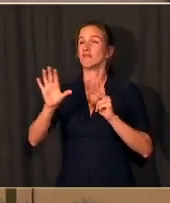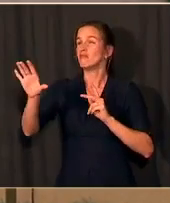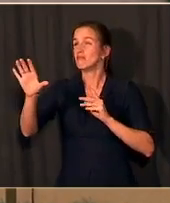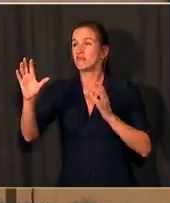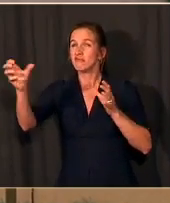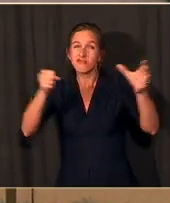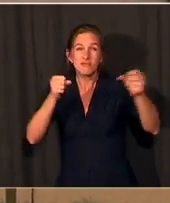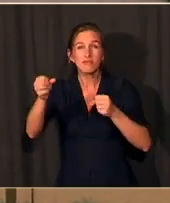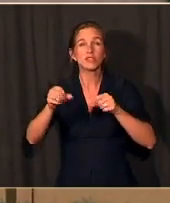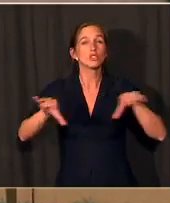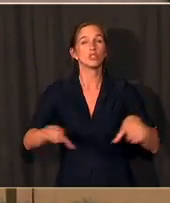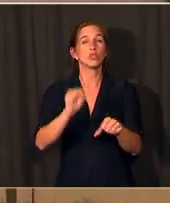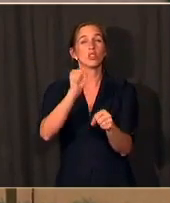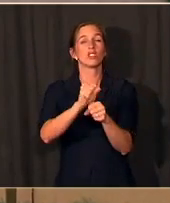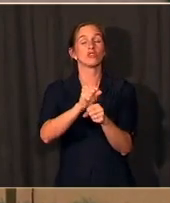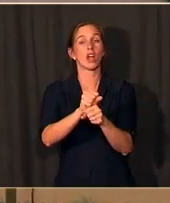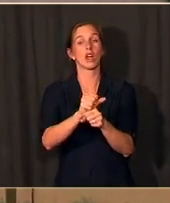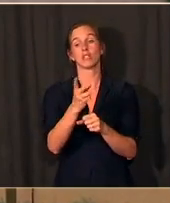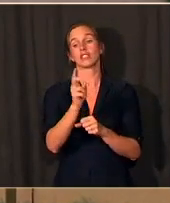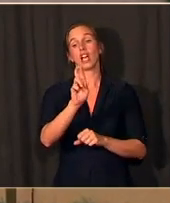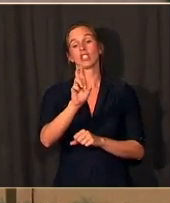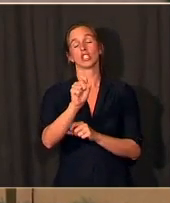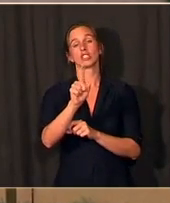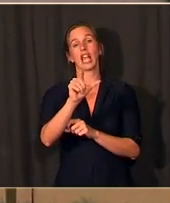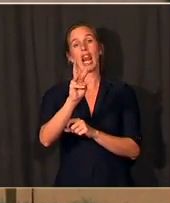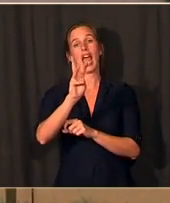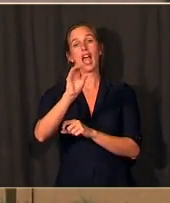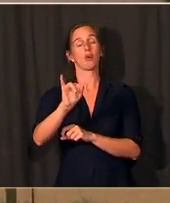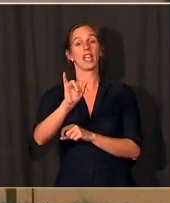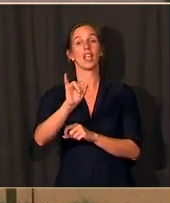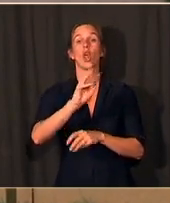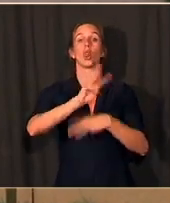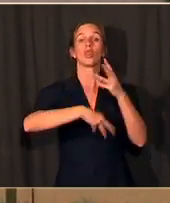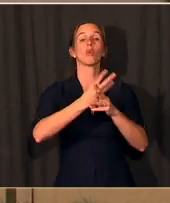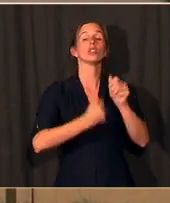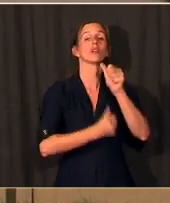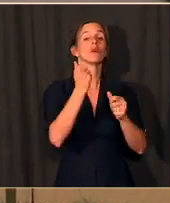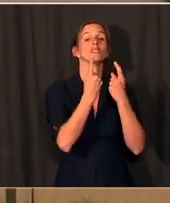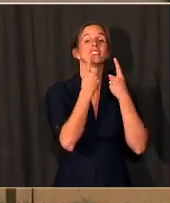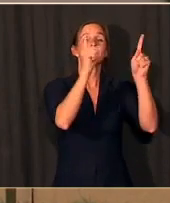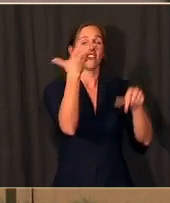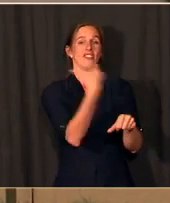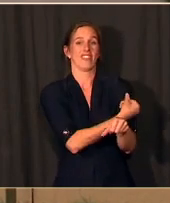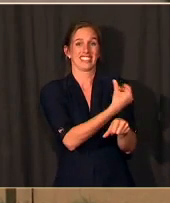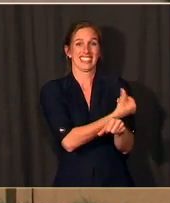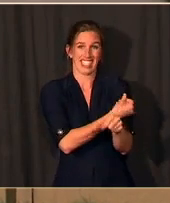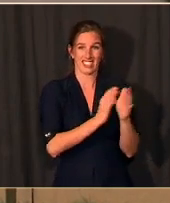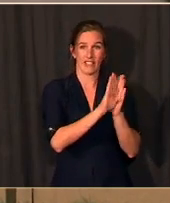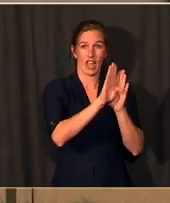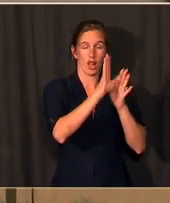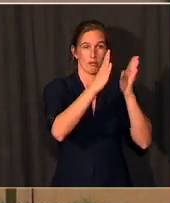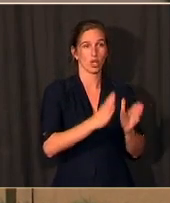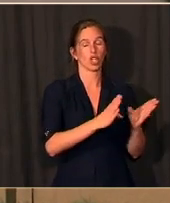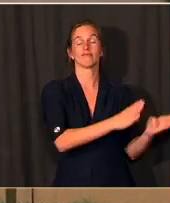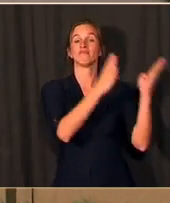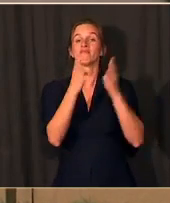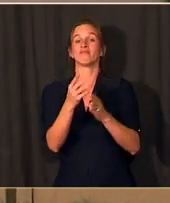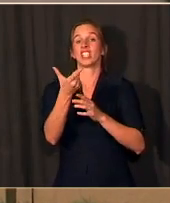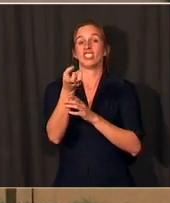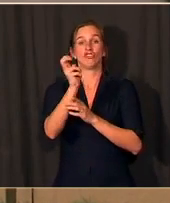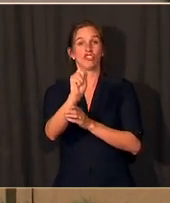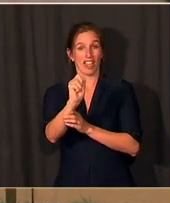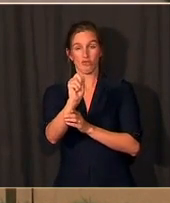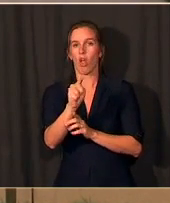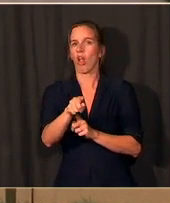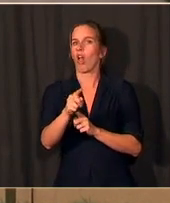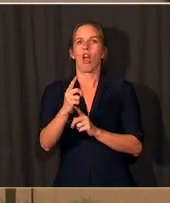with. Dr. Slaoui, the world's most successful vaccine developer. General Perna, one of the world's most qualified logistics leaders.